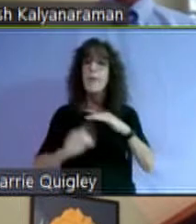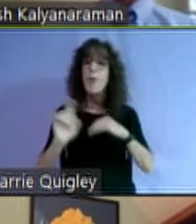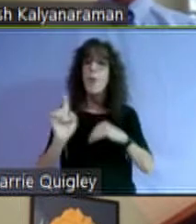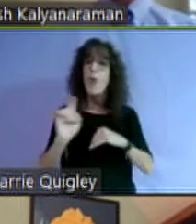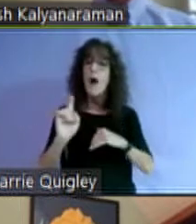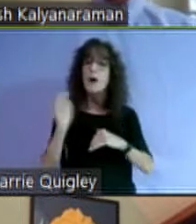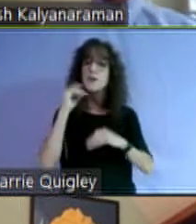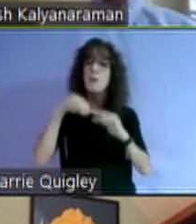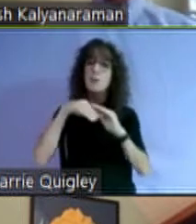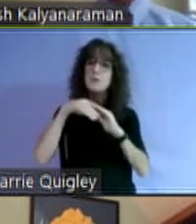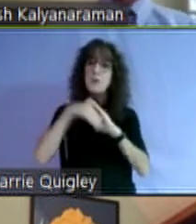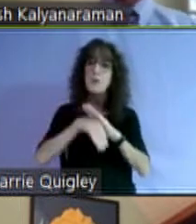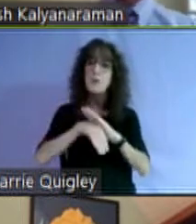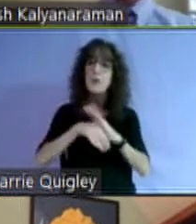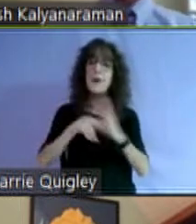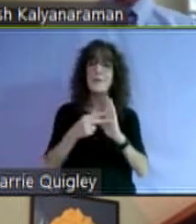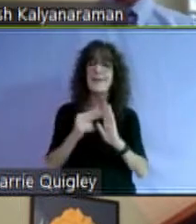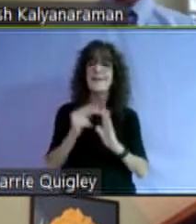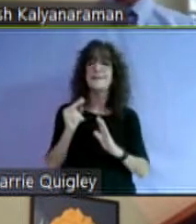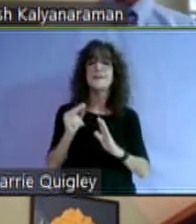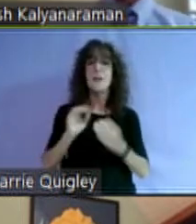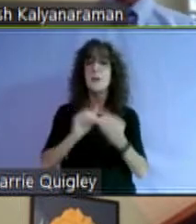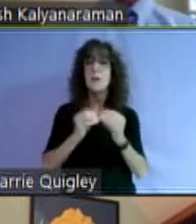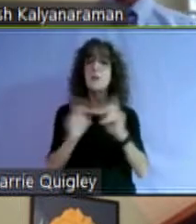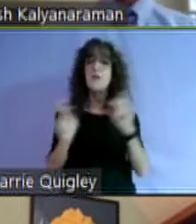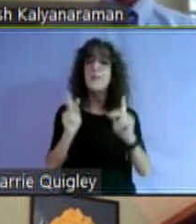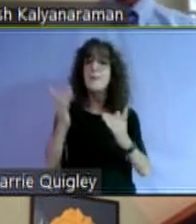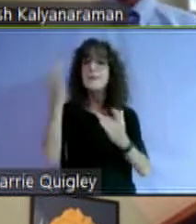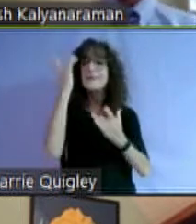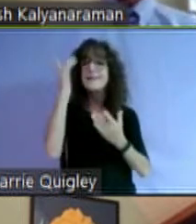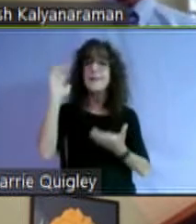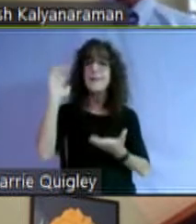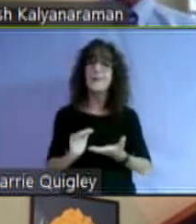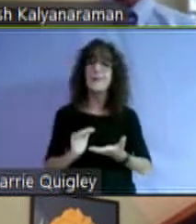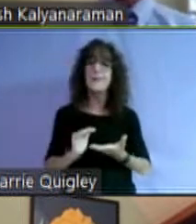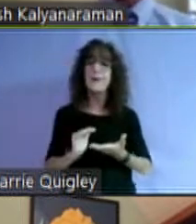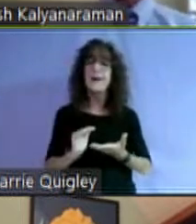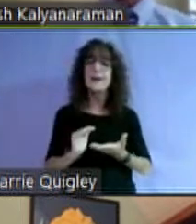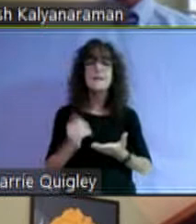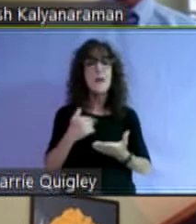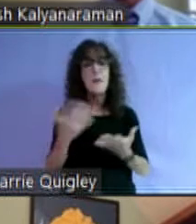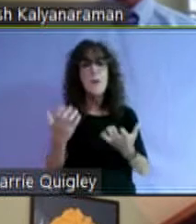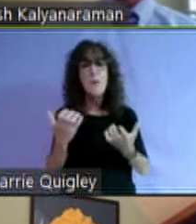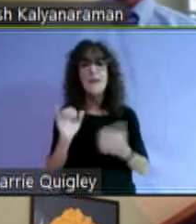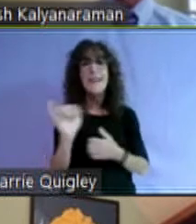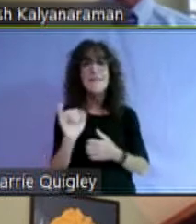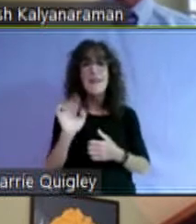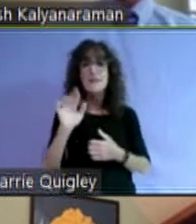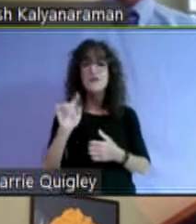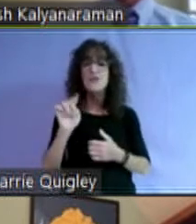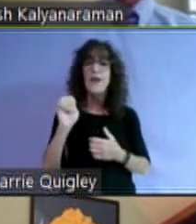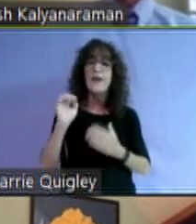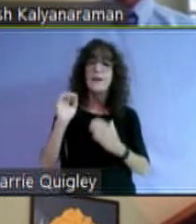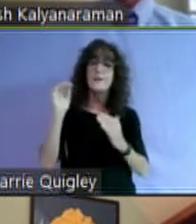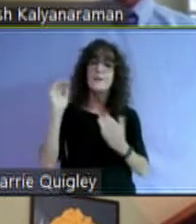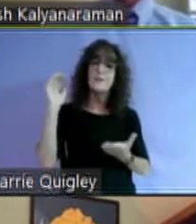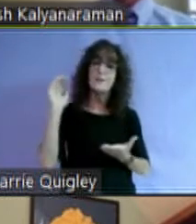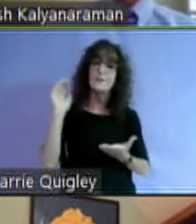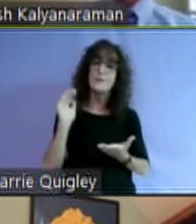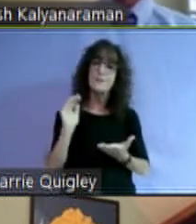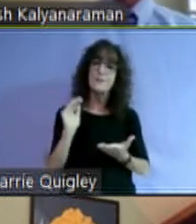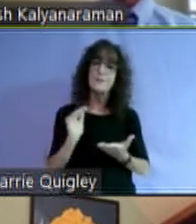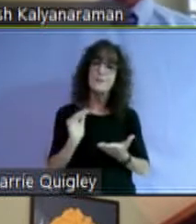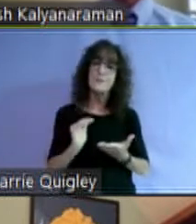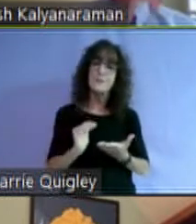down, you'll see fewer and fewer people getting sick each day. So what we really want is that infection rate to go down as much as possible,